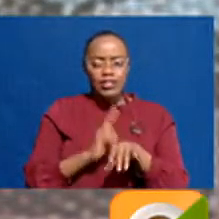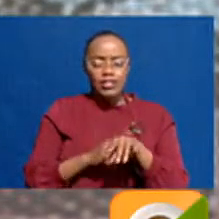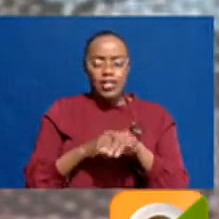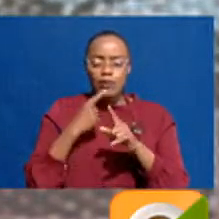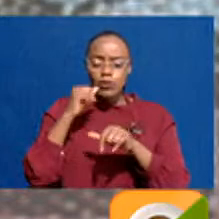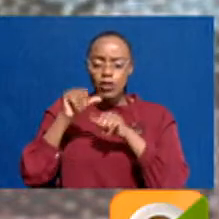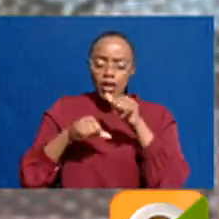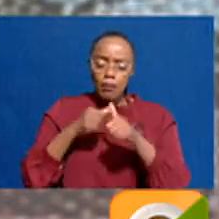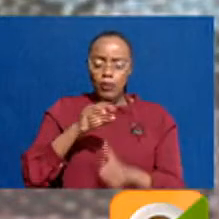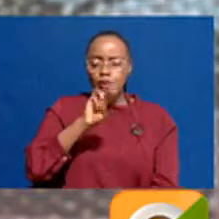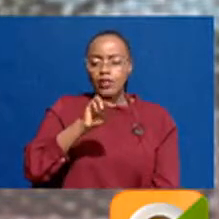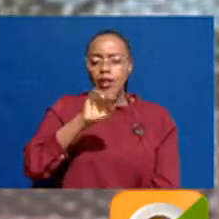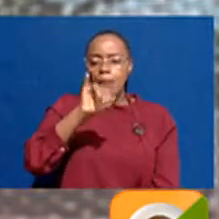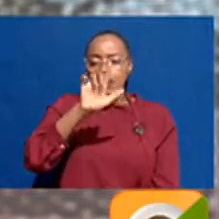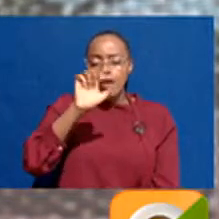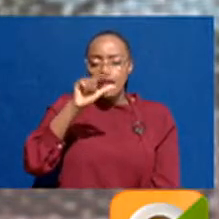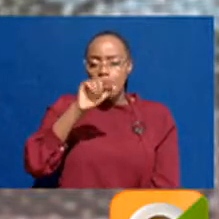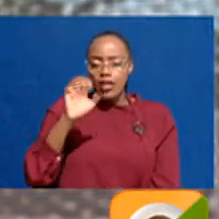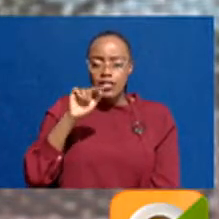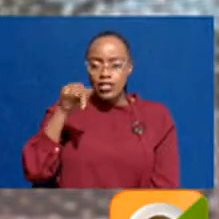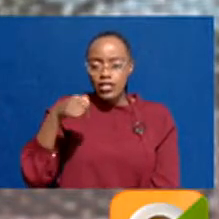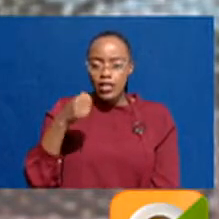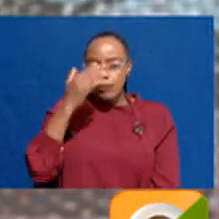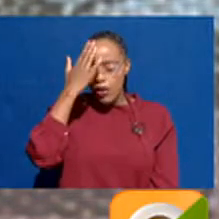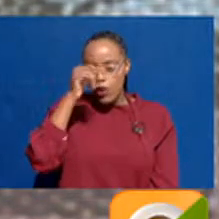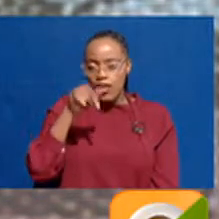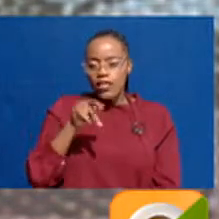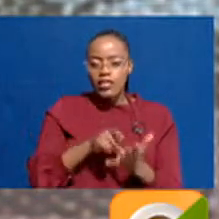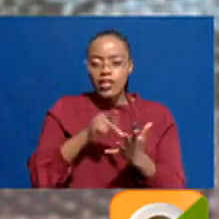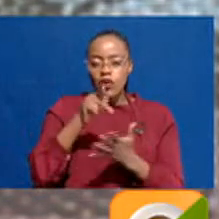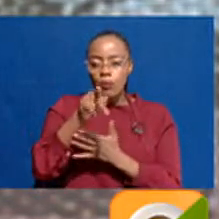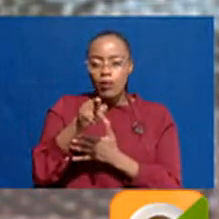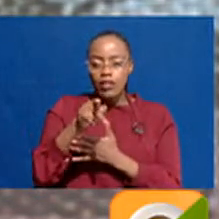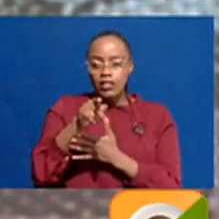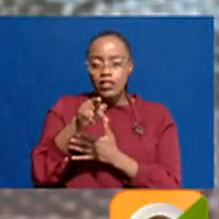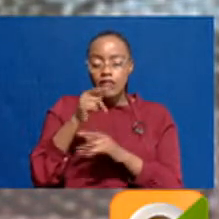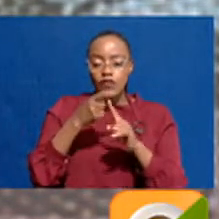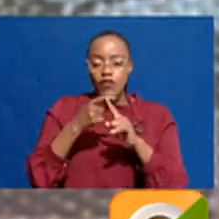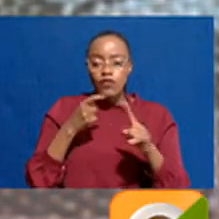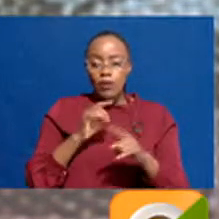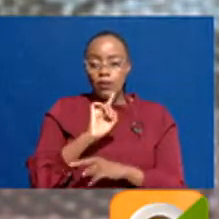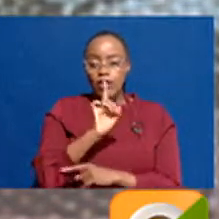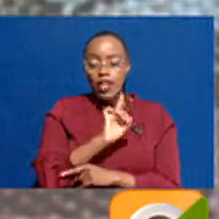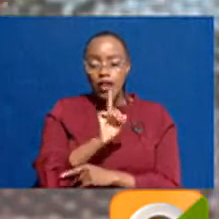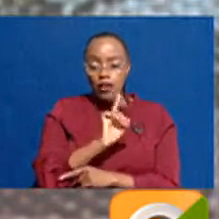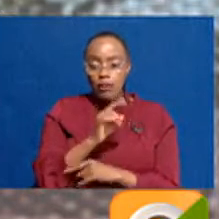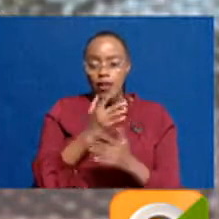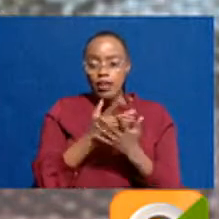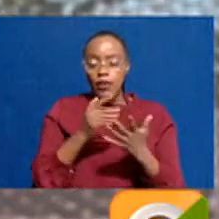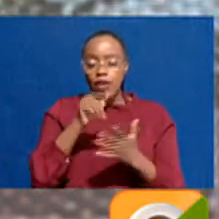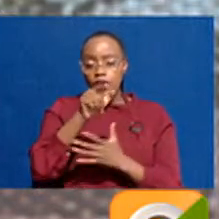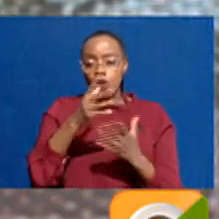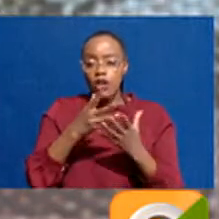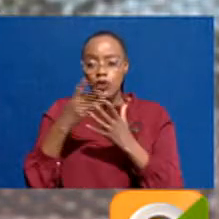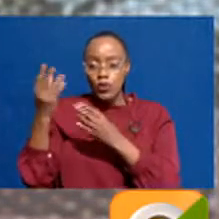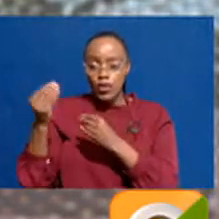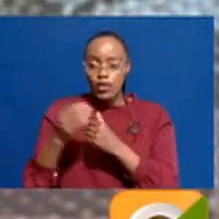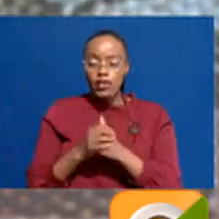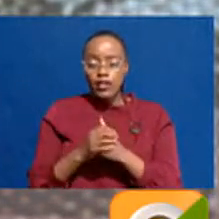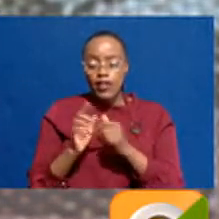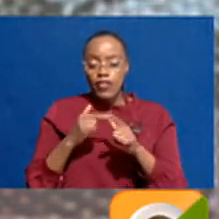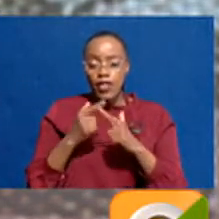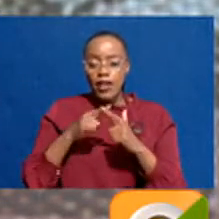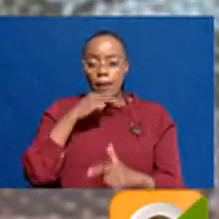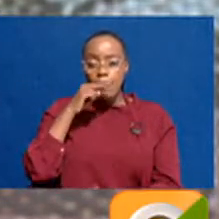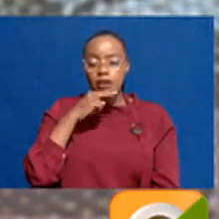to mileage claim, because now that's compensating you from Nairobi to wherever you are going, isn't it? Right. And as